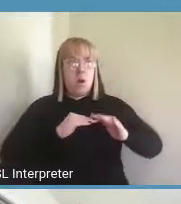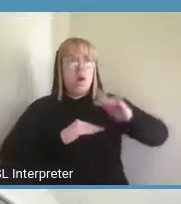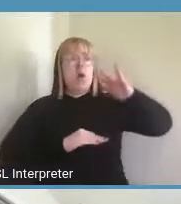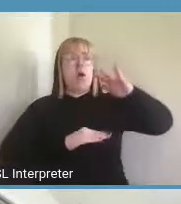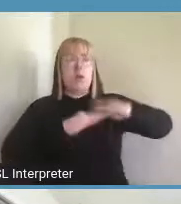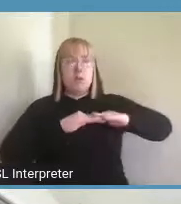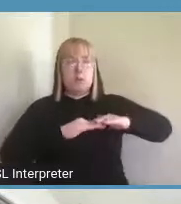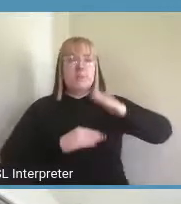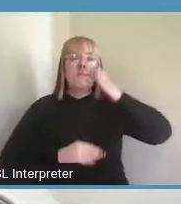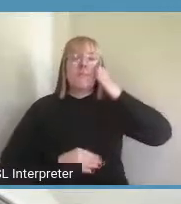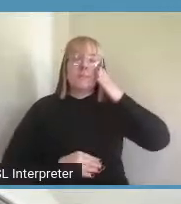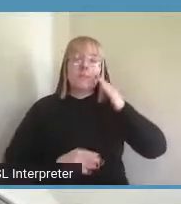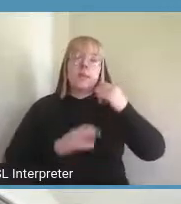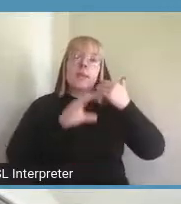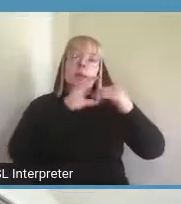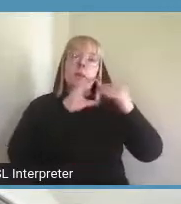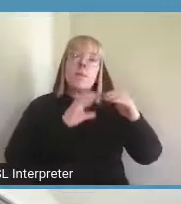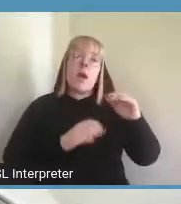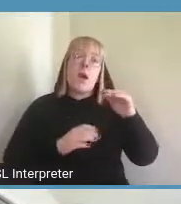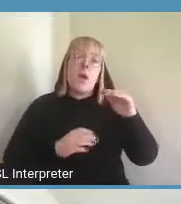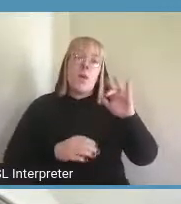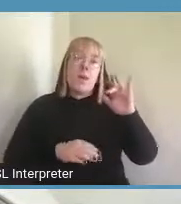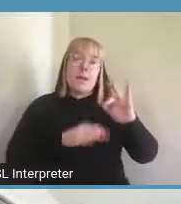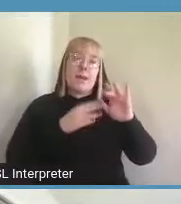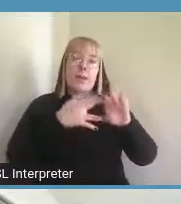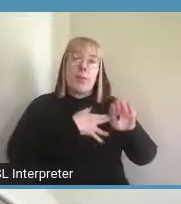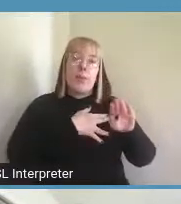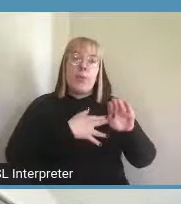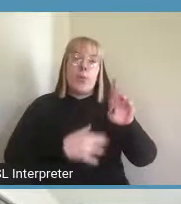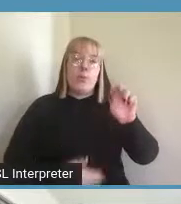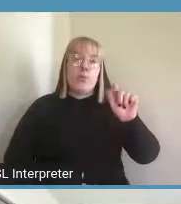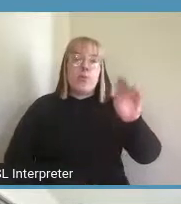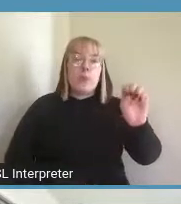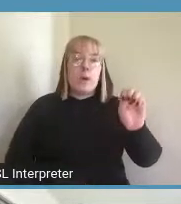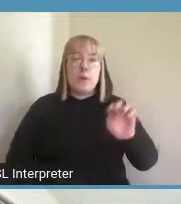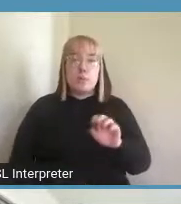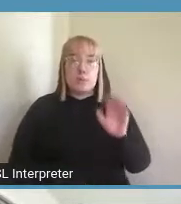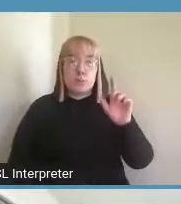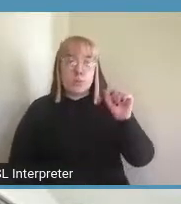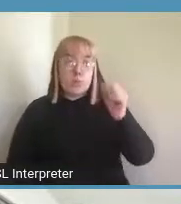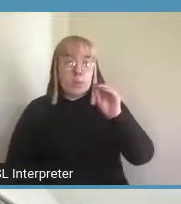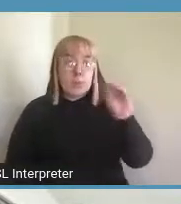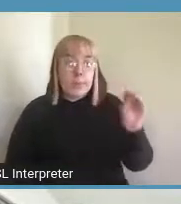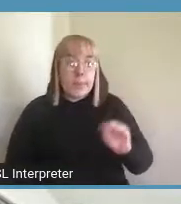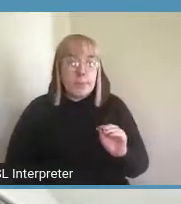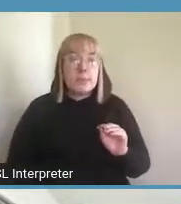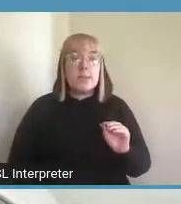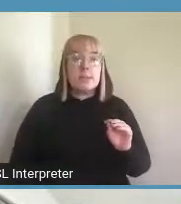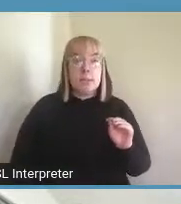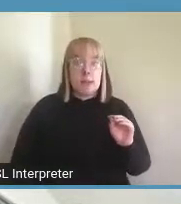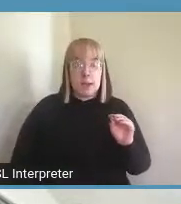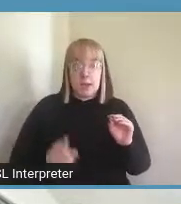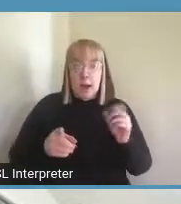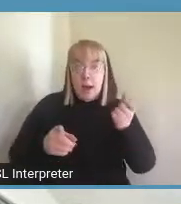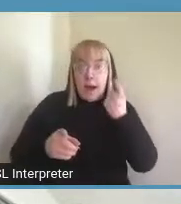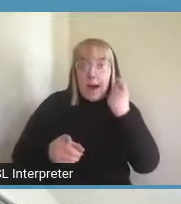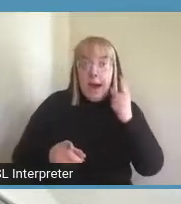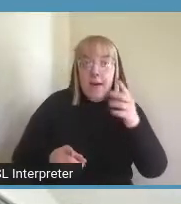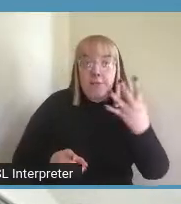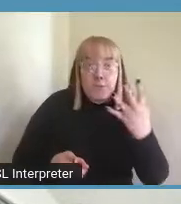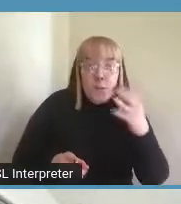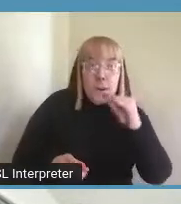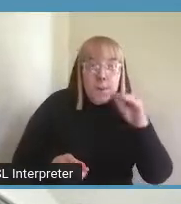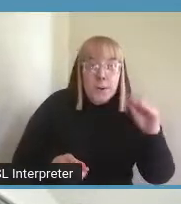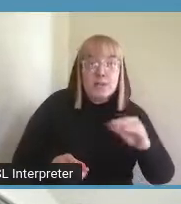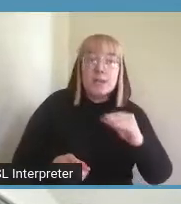click-through rate. I could say I want a 20% email click-through rate. Well, guess what? In the industry, a 4% click-through rate is